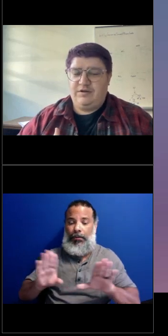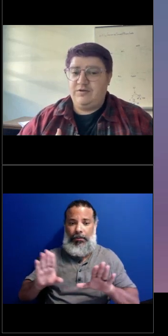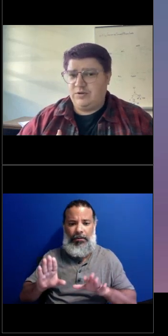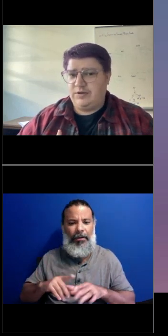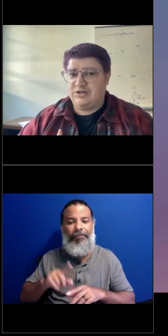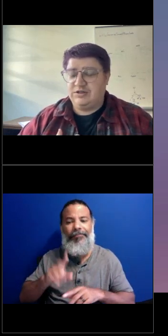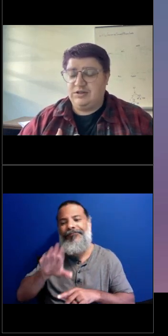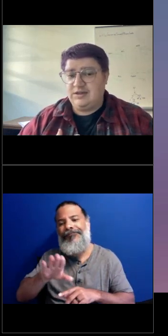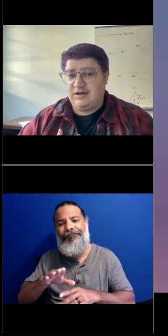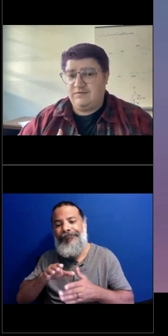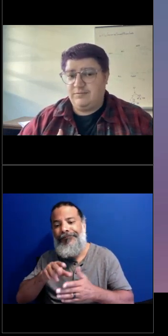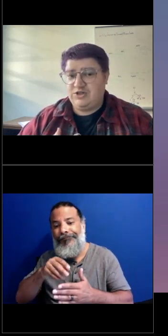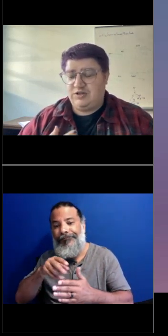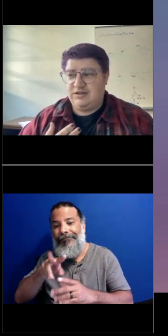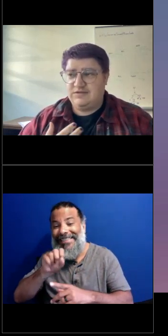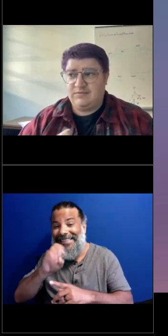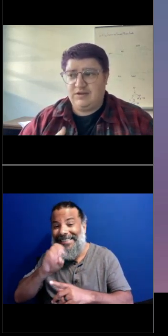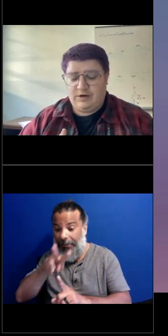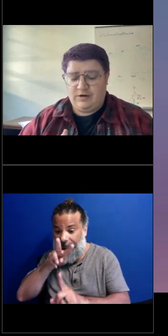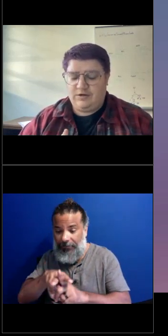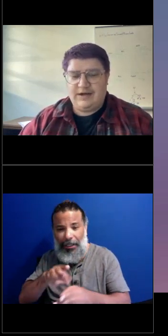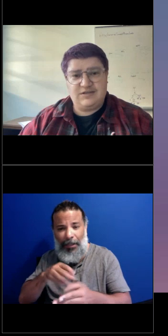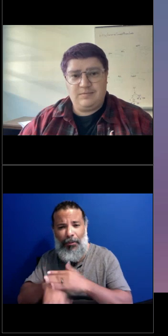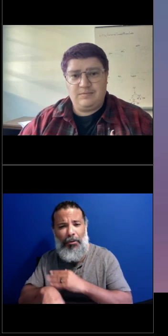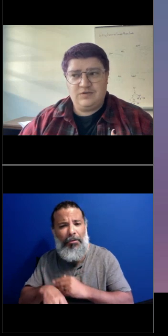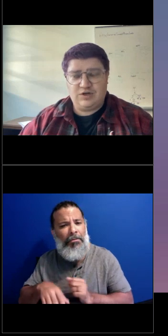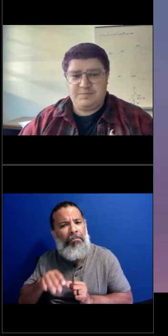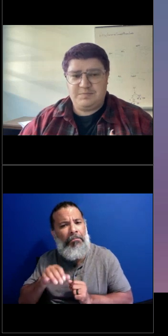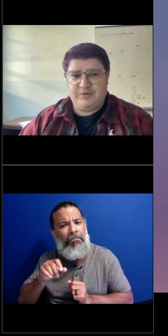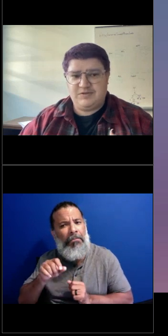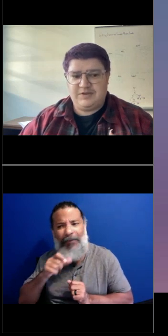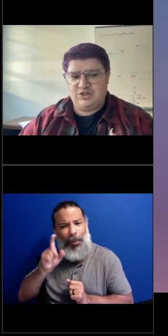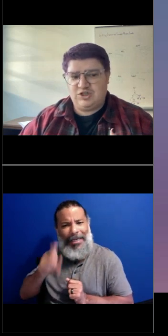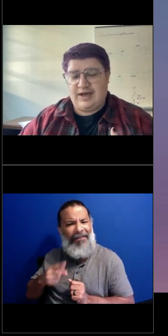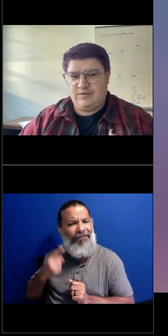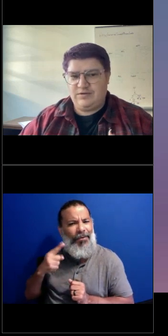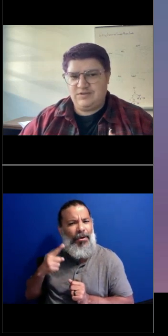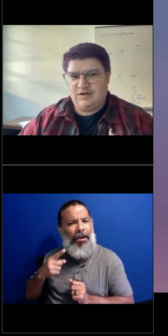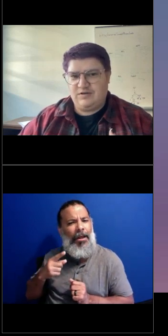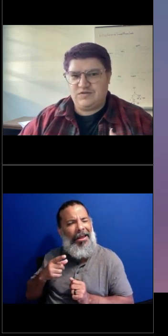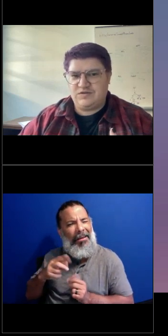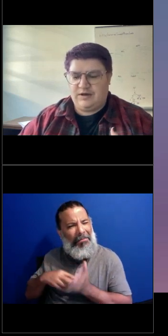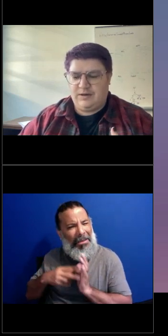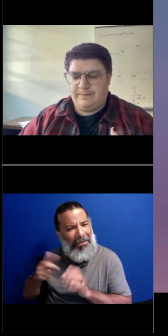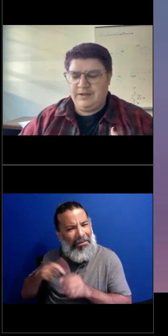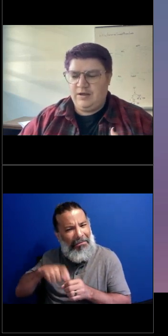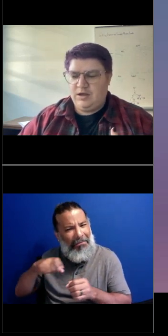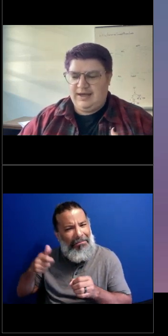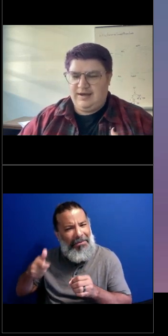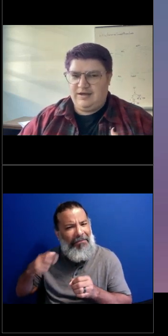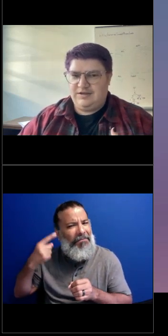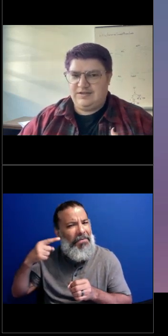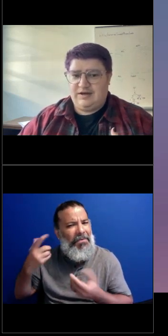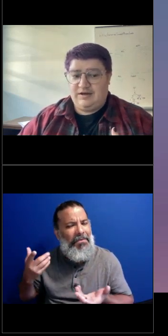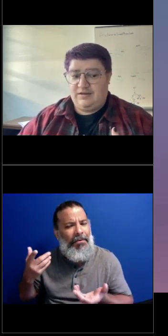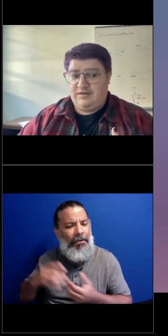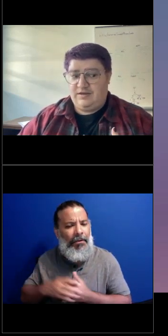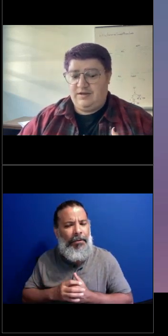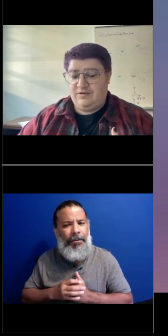at birth if you don't actually need that information. That's something where you're asking trans people to potentially out themselves.